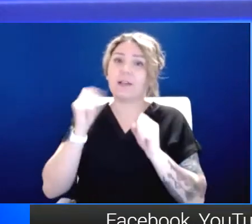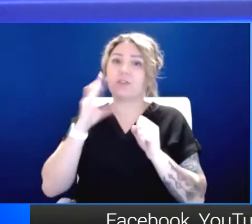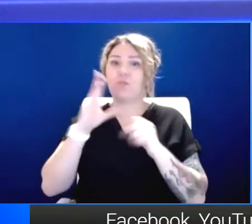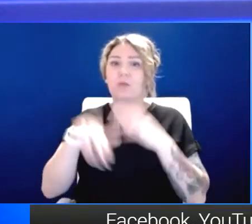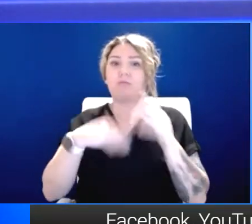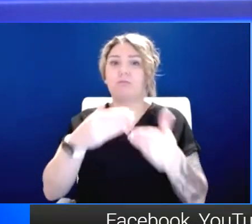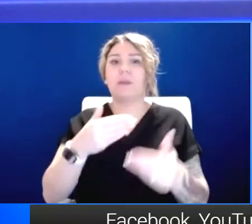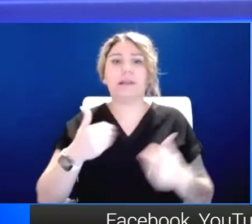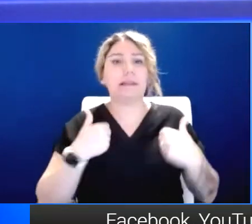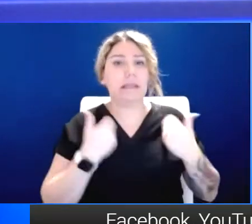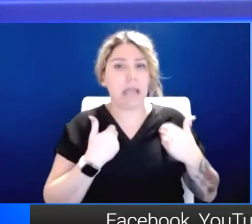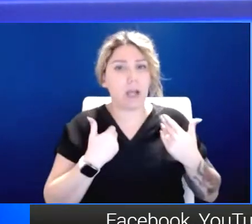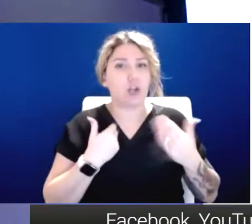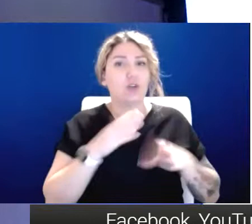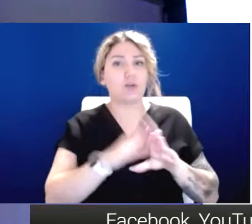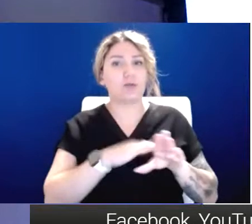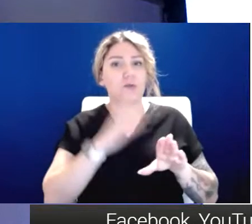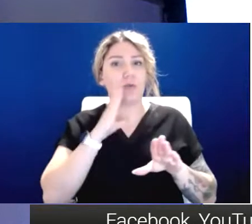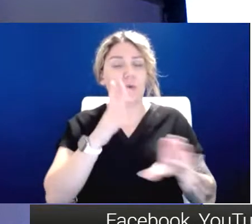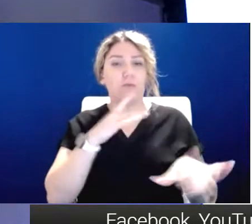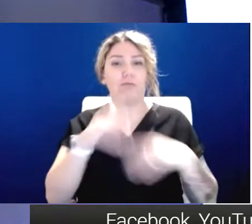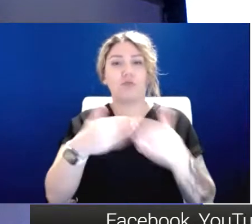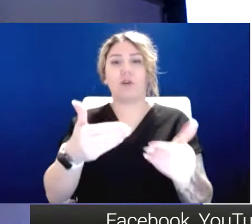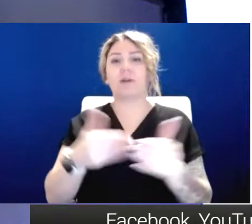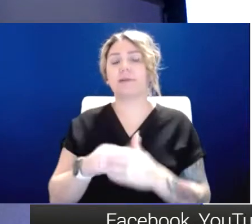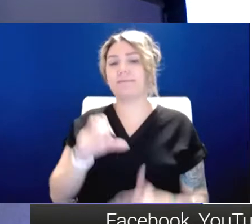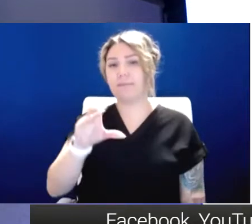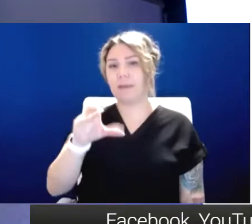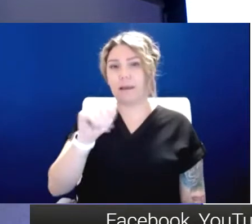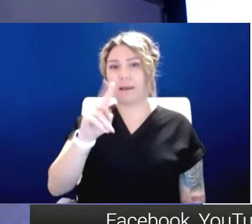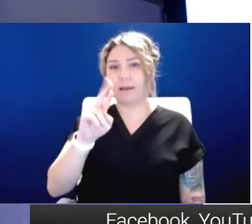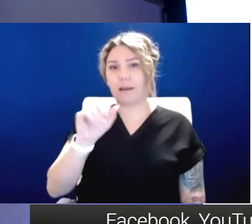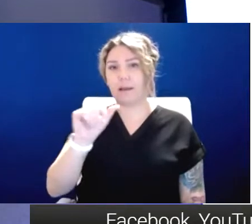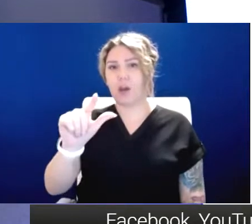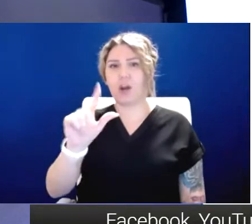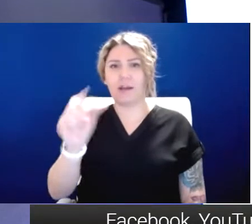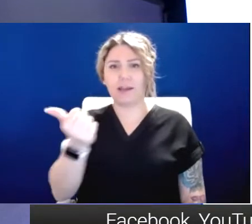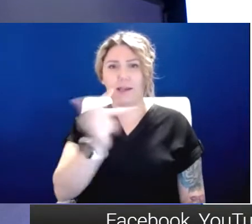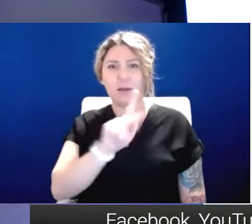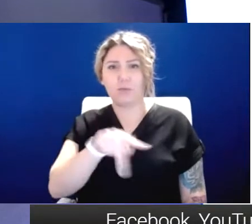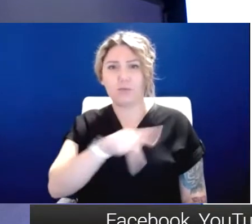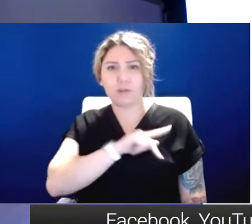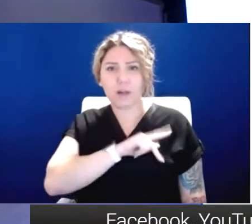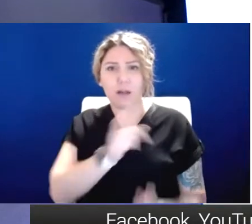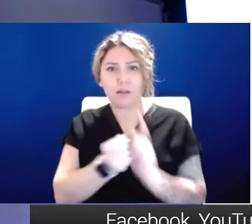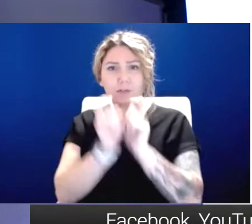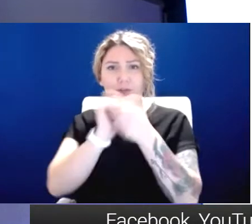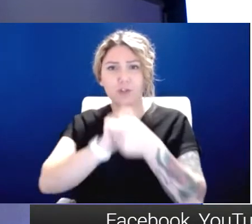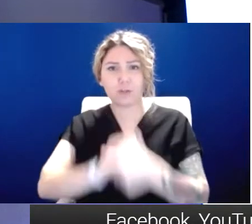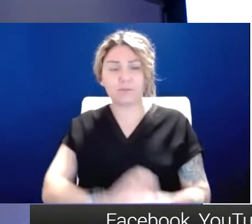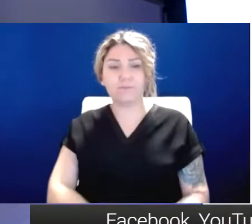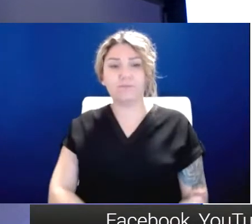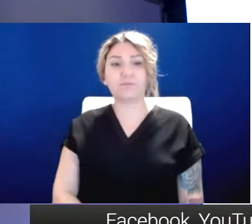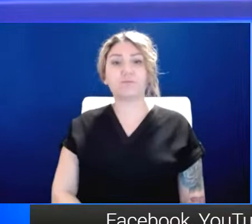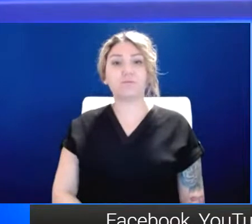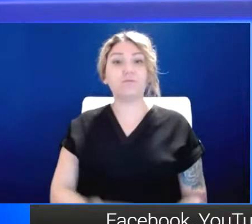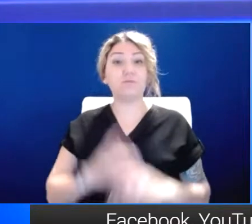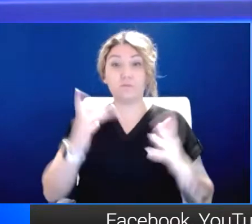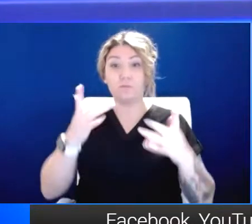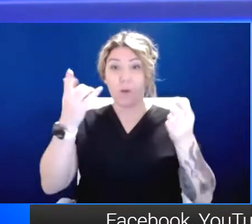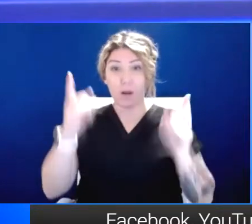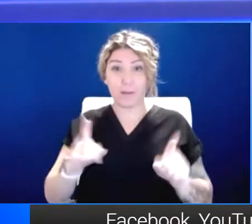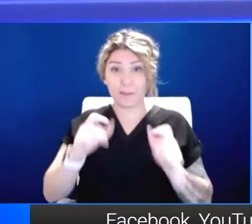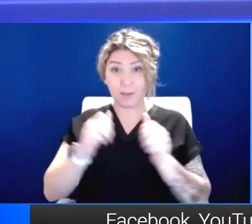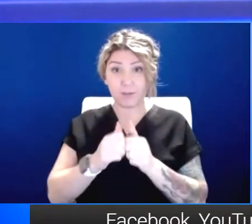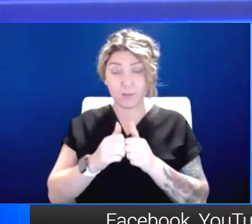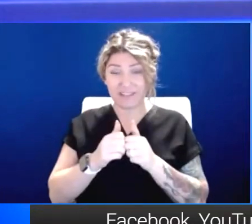the patient, the slower it'll progress. Carol wants to know, are there any personality changes? So what happens with Parkinson's disease?